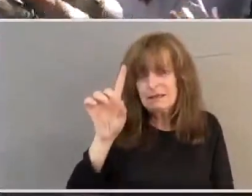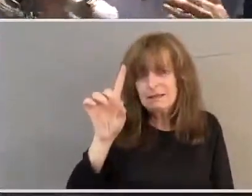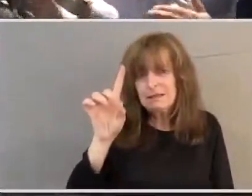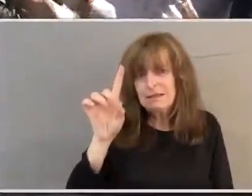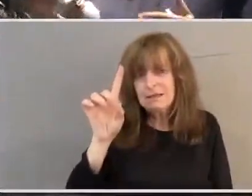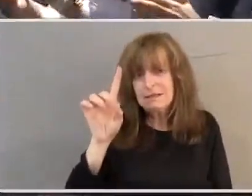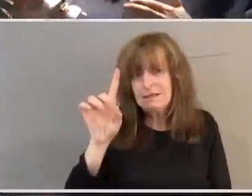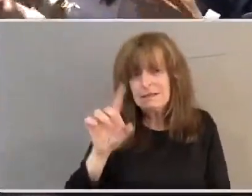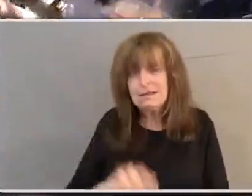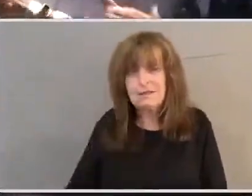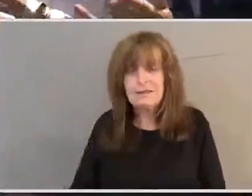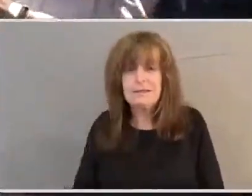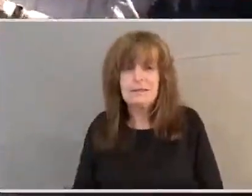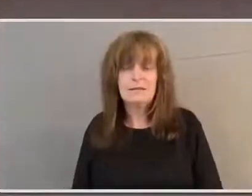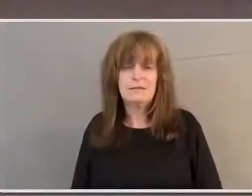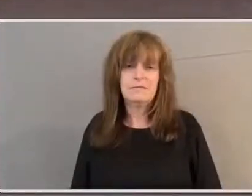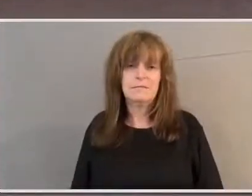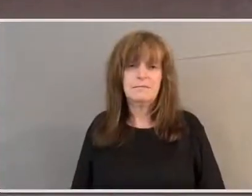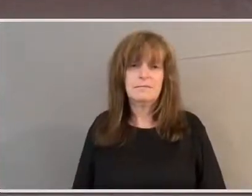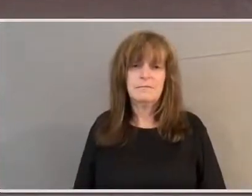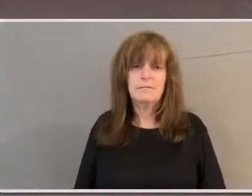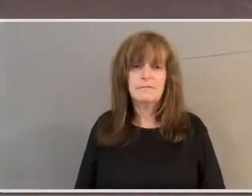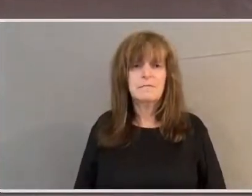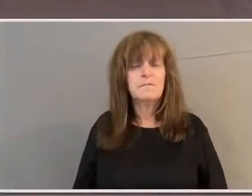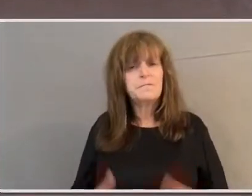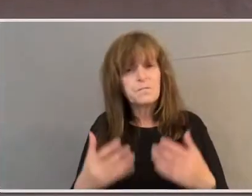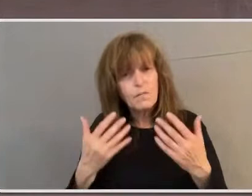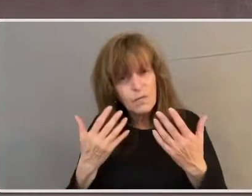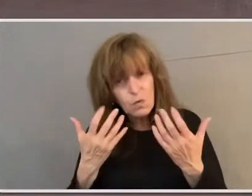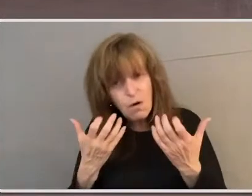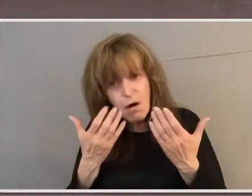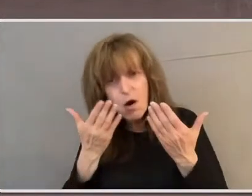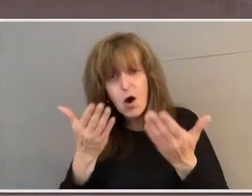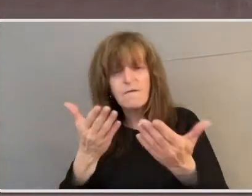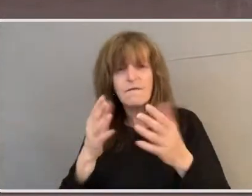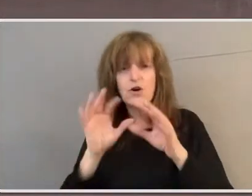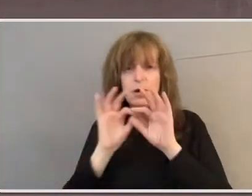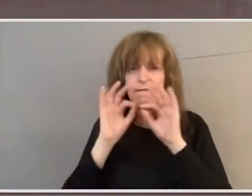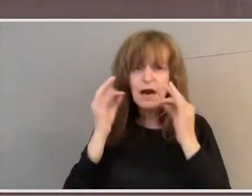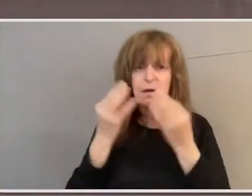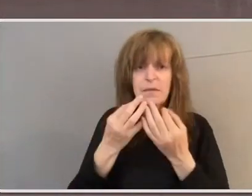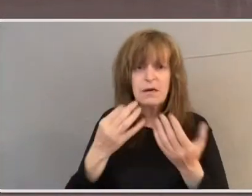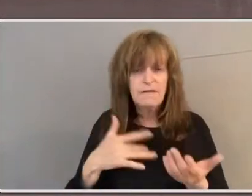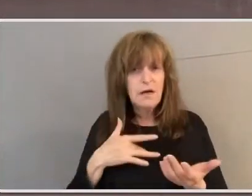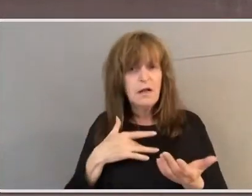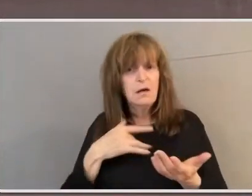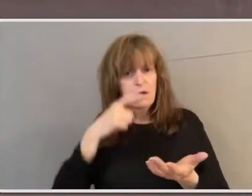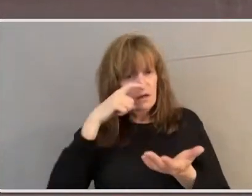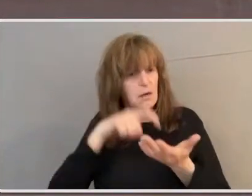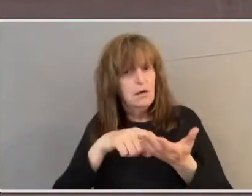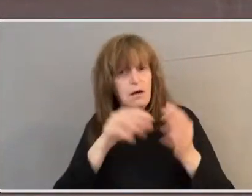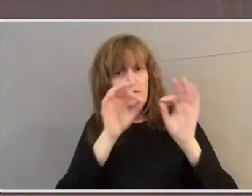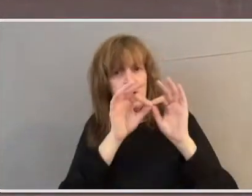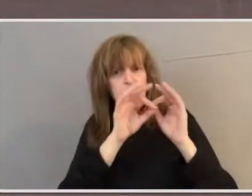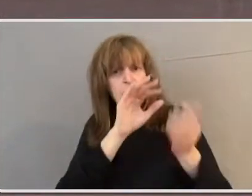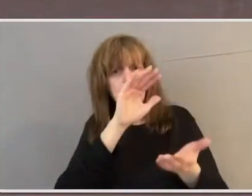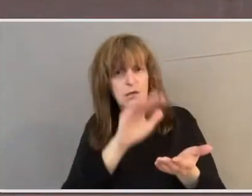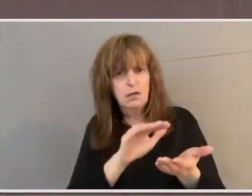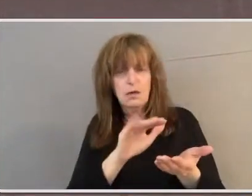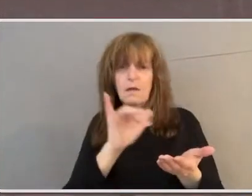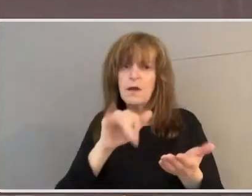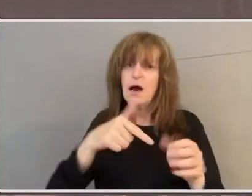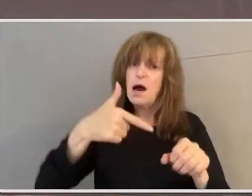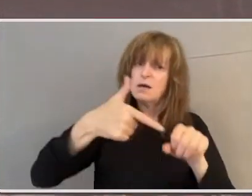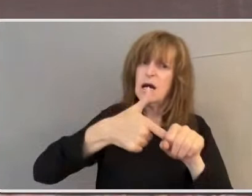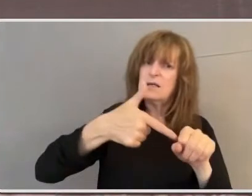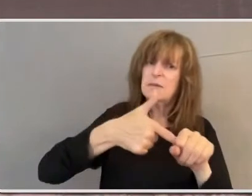to offer families immediate relief at the pumps. That's on top of the 4.3 cents we cut earlier, bringing a